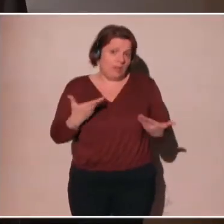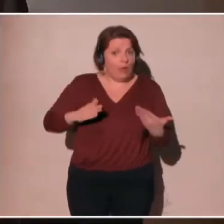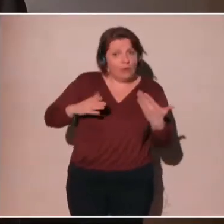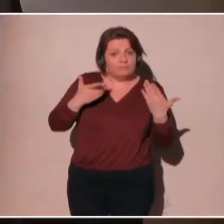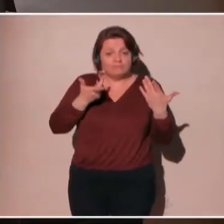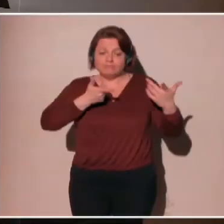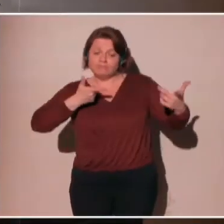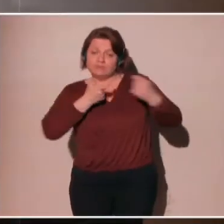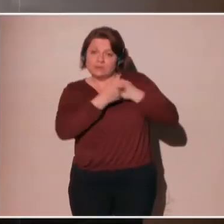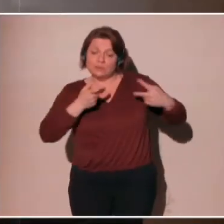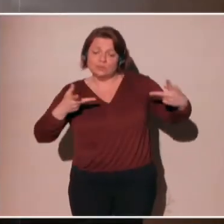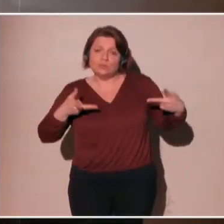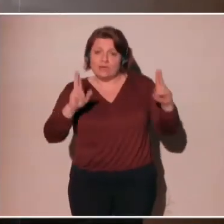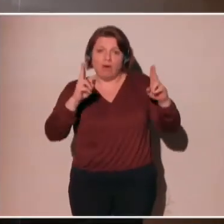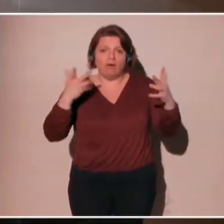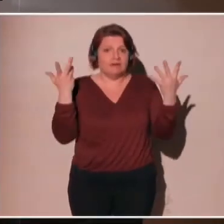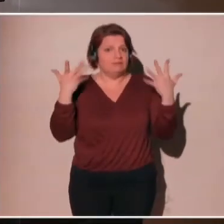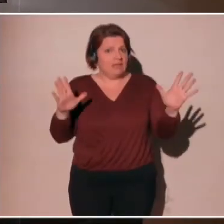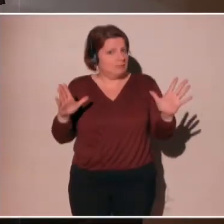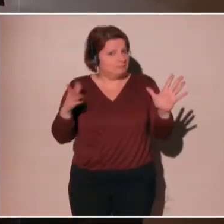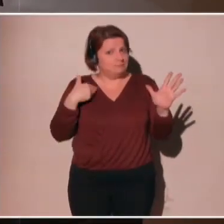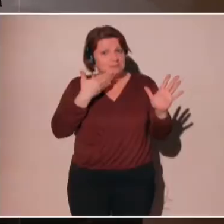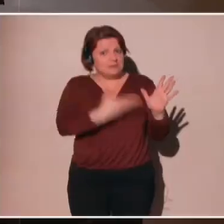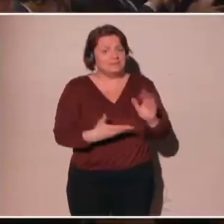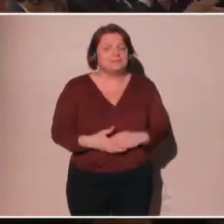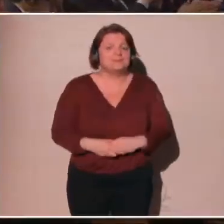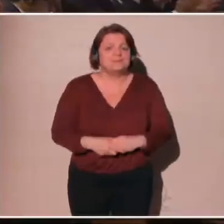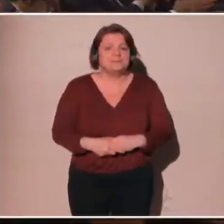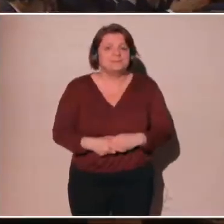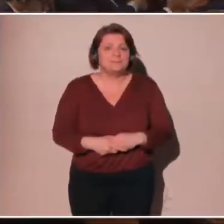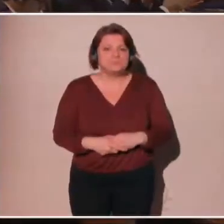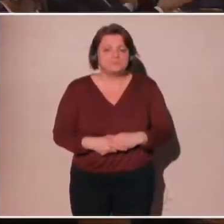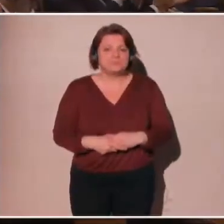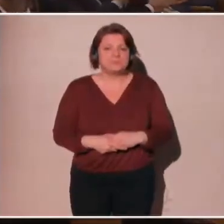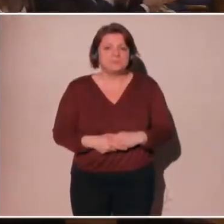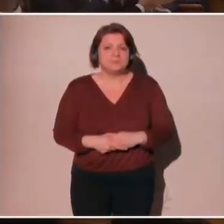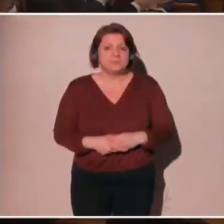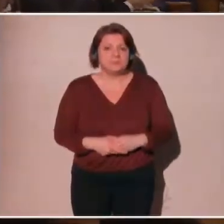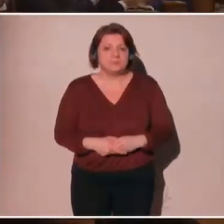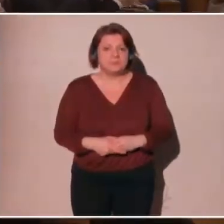very much to both of you. I suggest we stop here this discussion. Thank you very much to both of you.